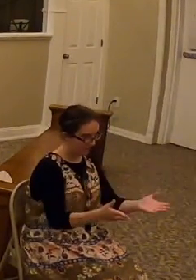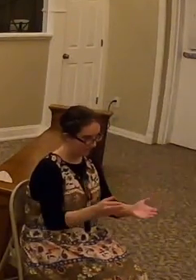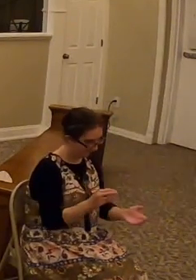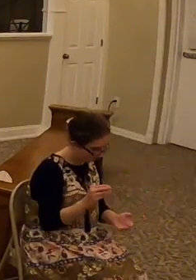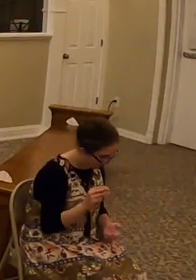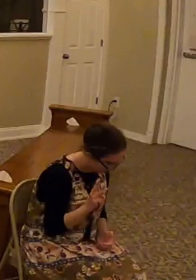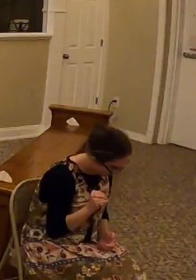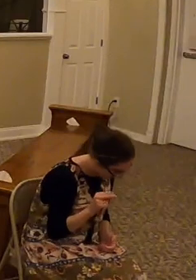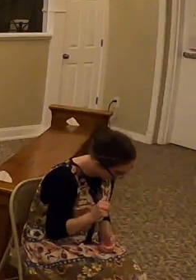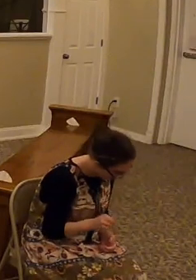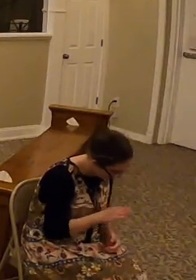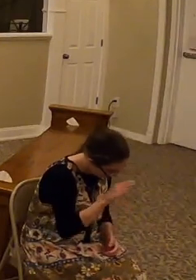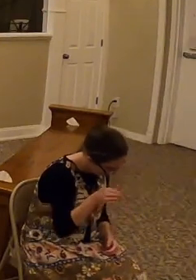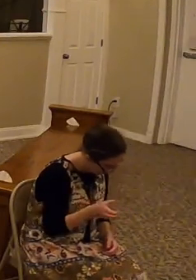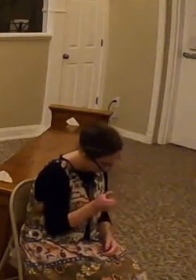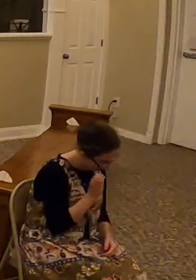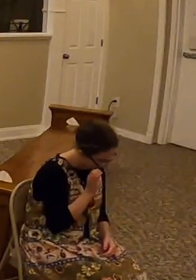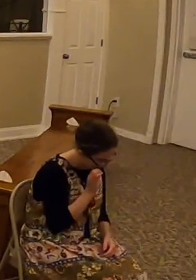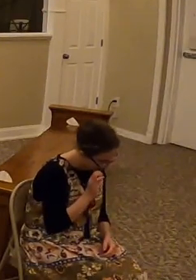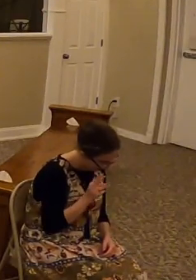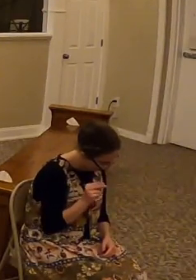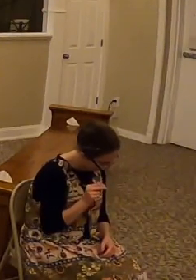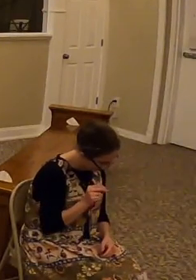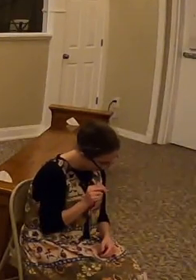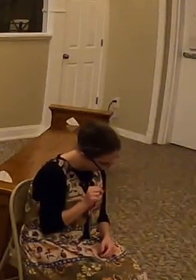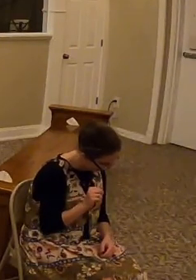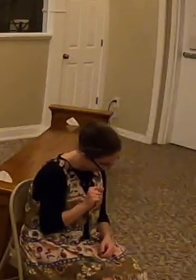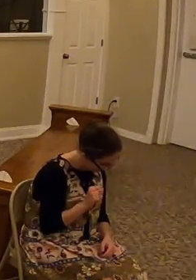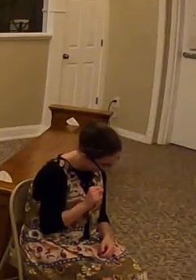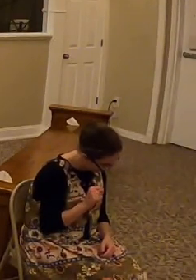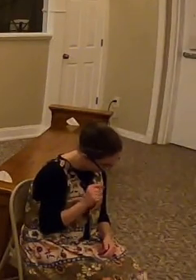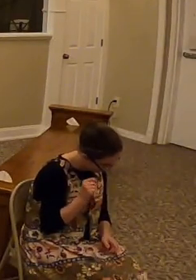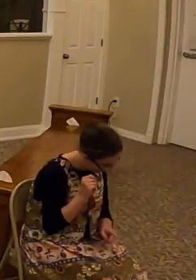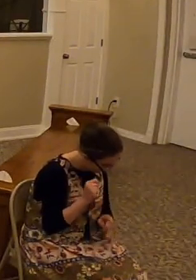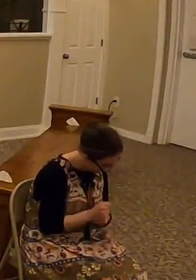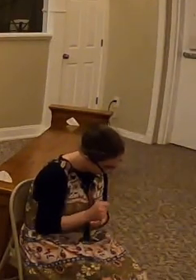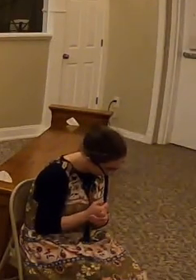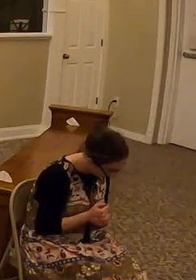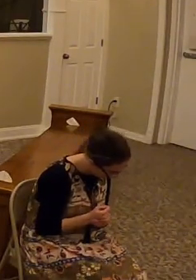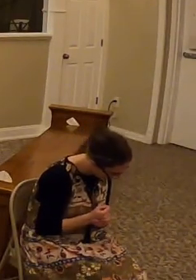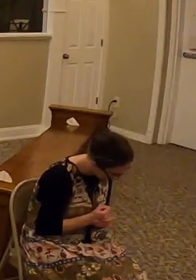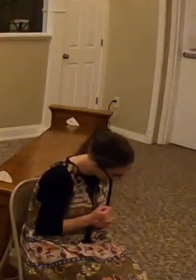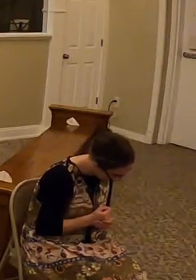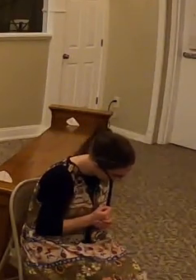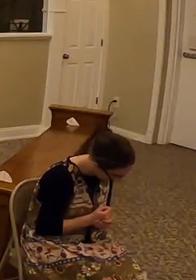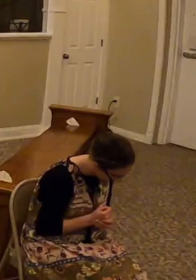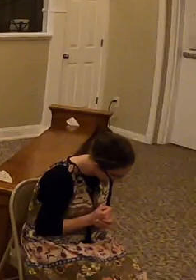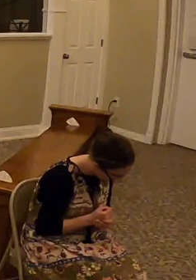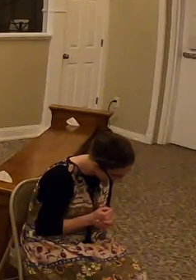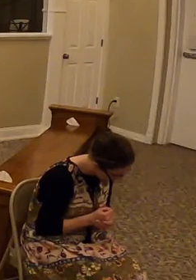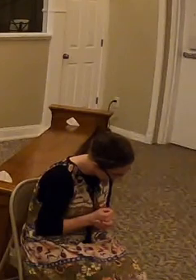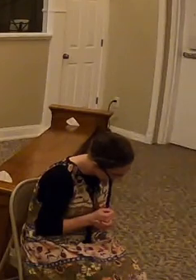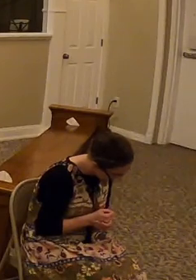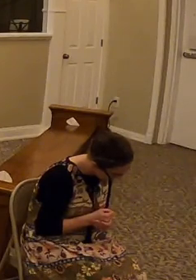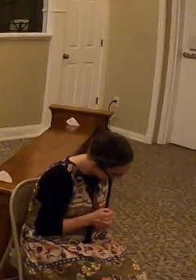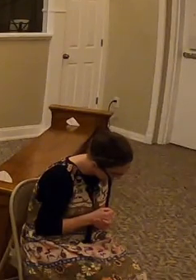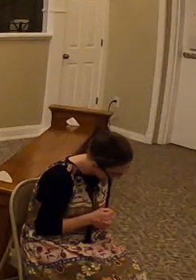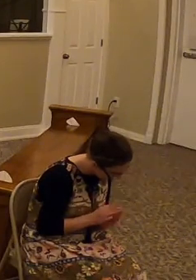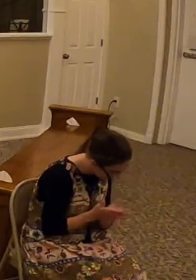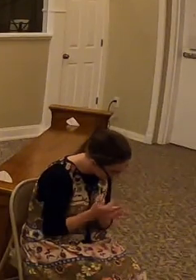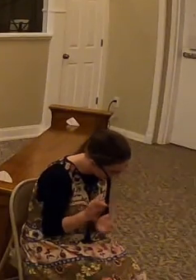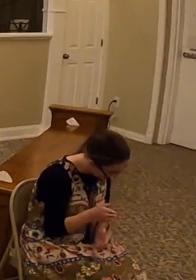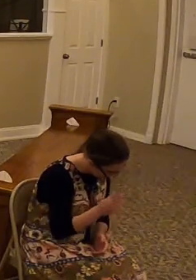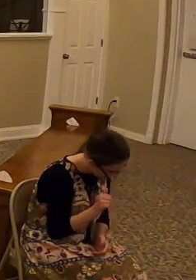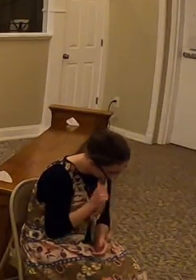wine. Never have drank that stuff. No striker. Ain't hit a person in a water. It's been a long time since I hit anybody. Except for the word of